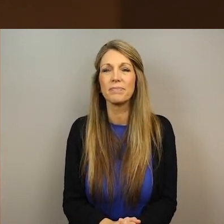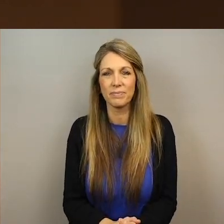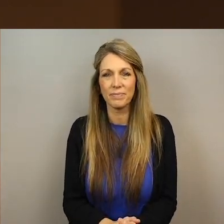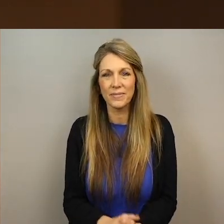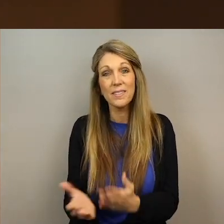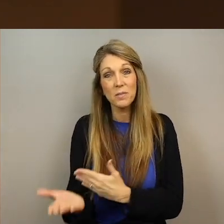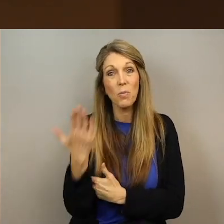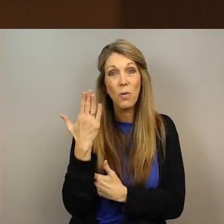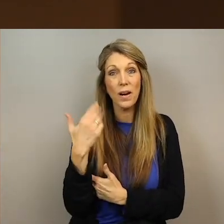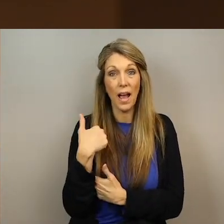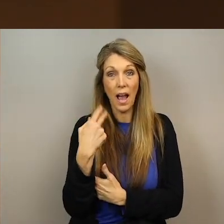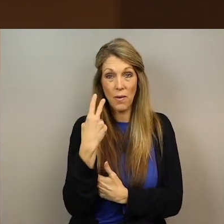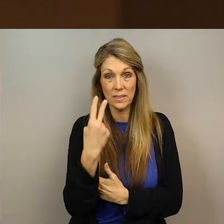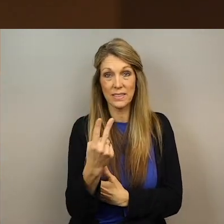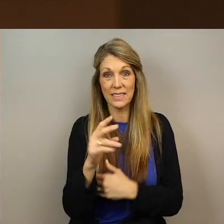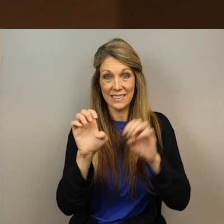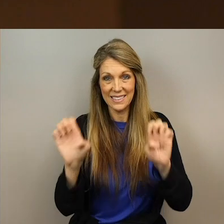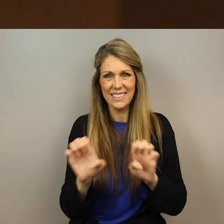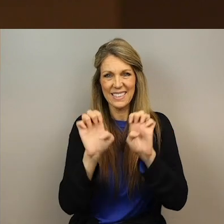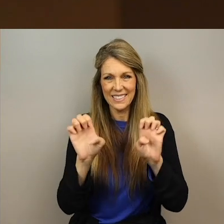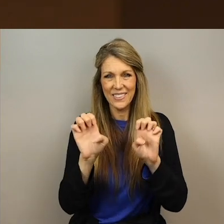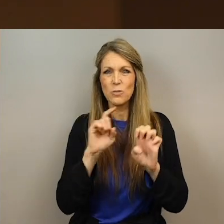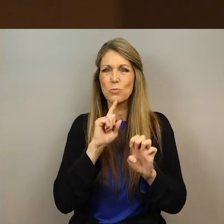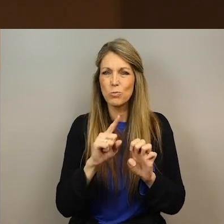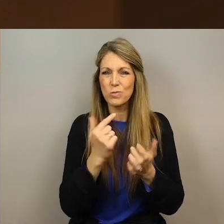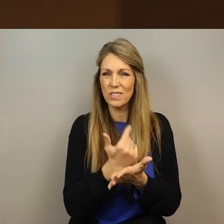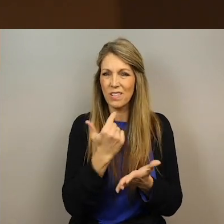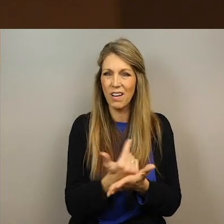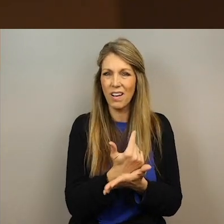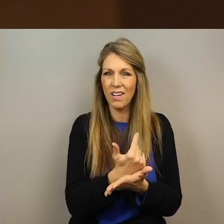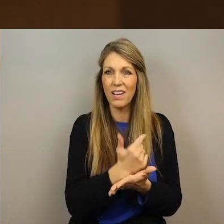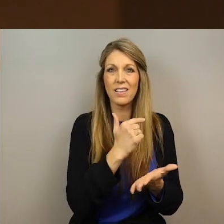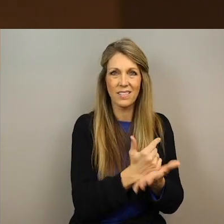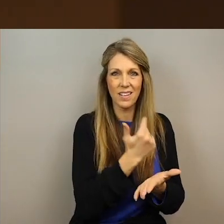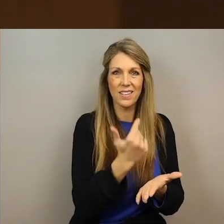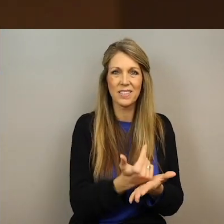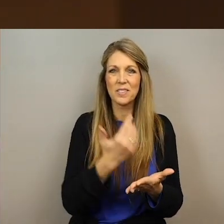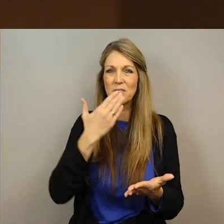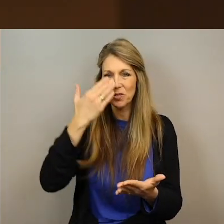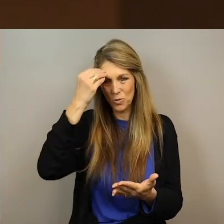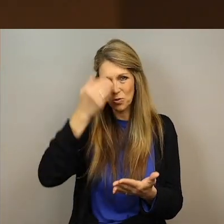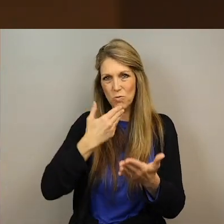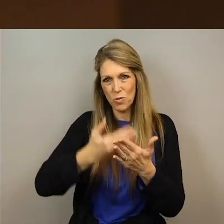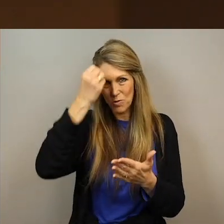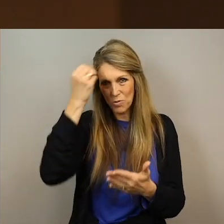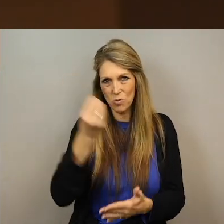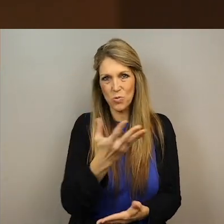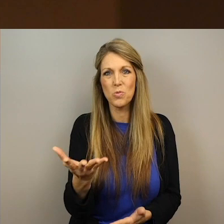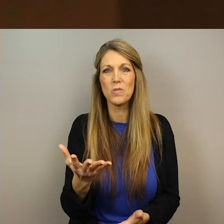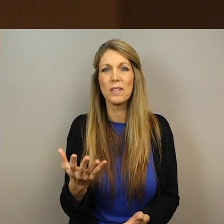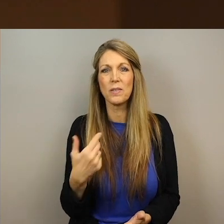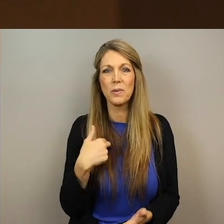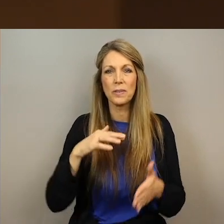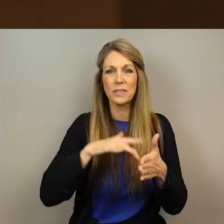This morning I want us to see that Easter is the gospel, and the gospel is good news. We were